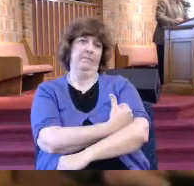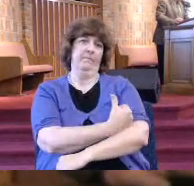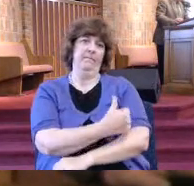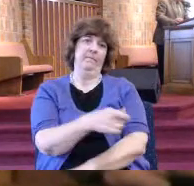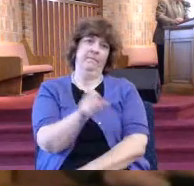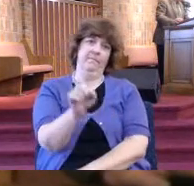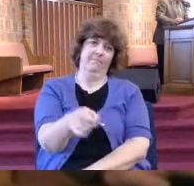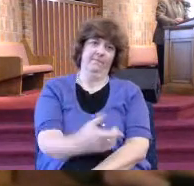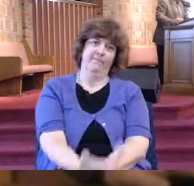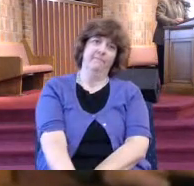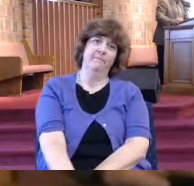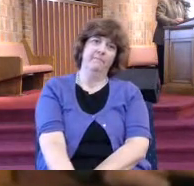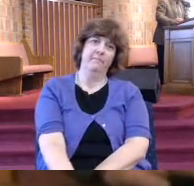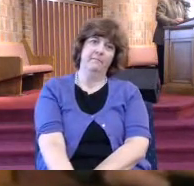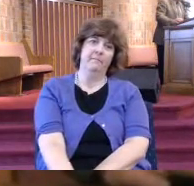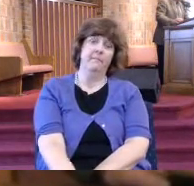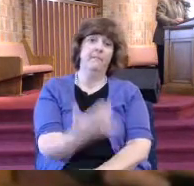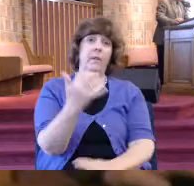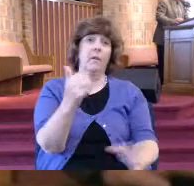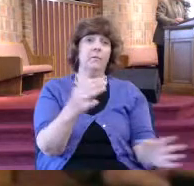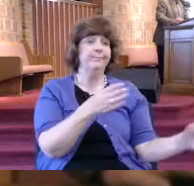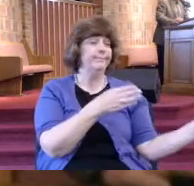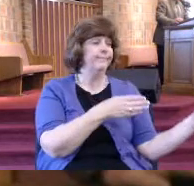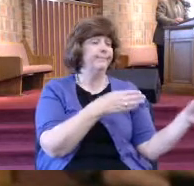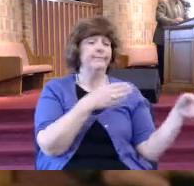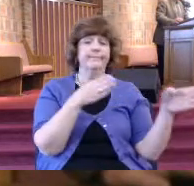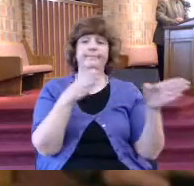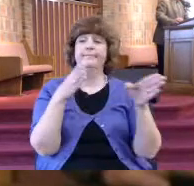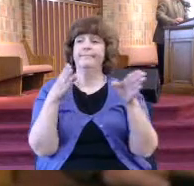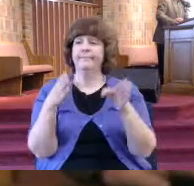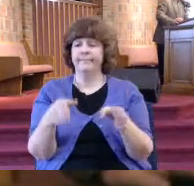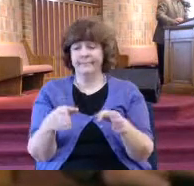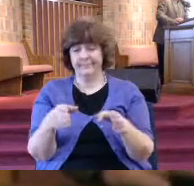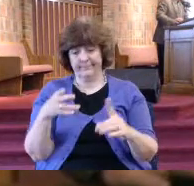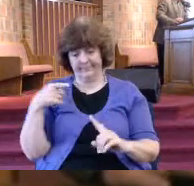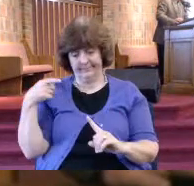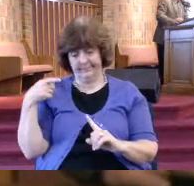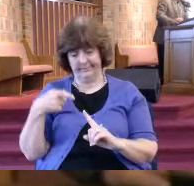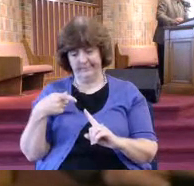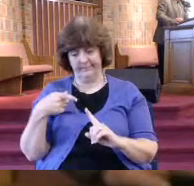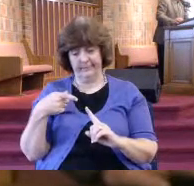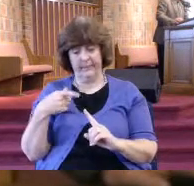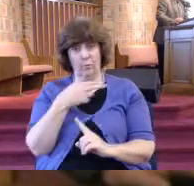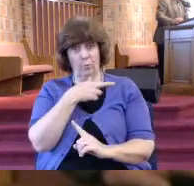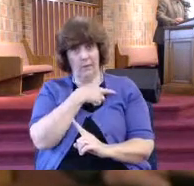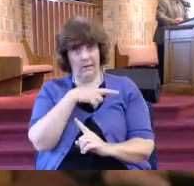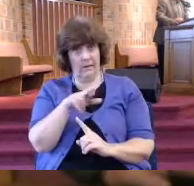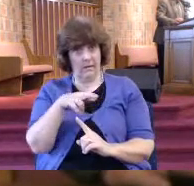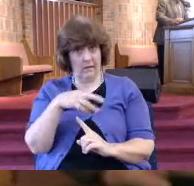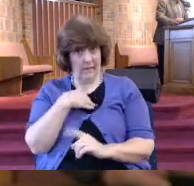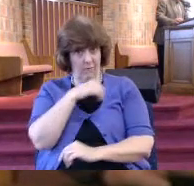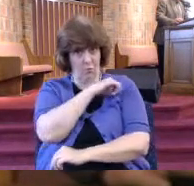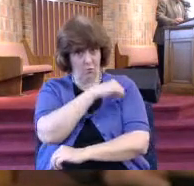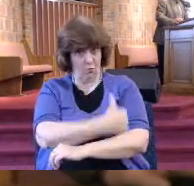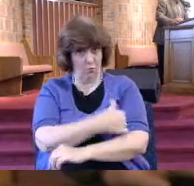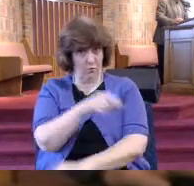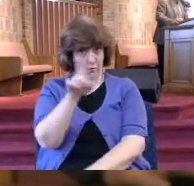Which brings us to our next subject of consideration. What about authority in religion?